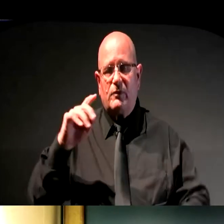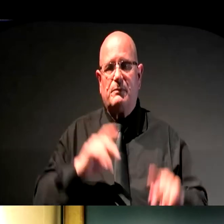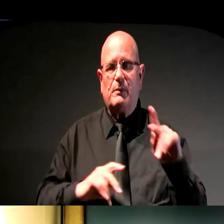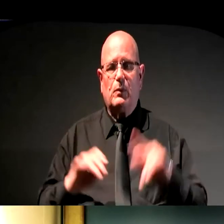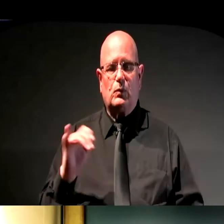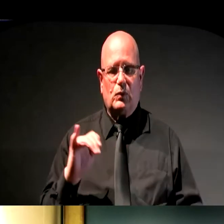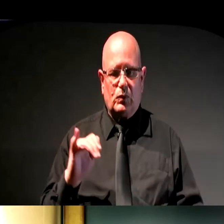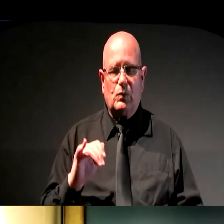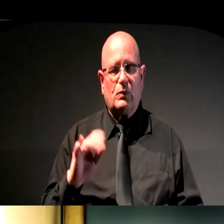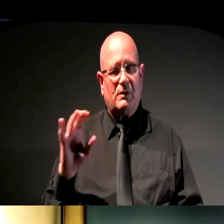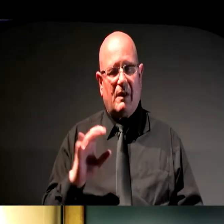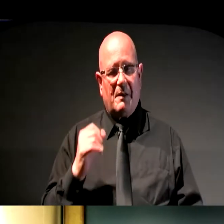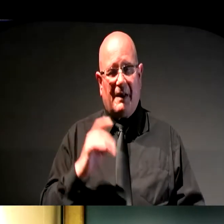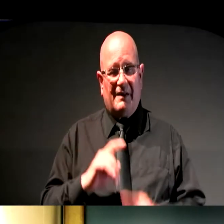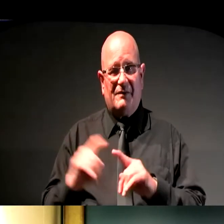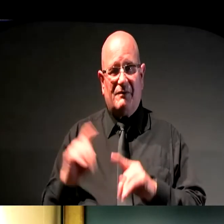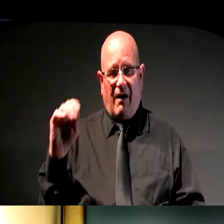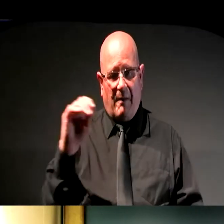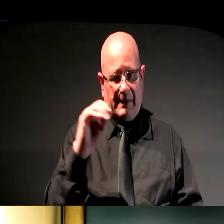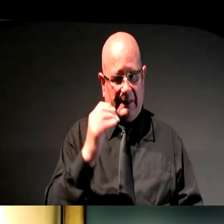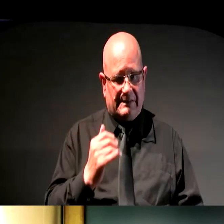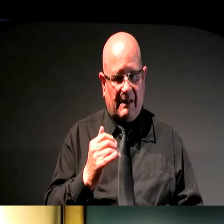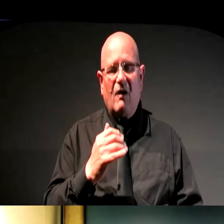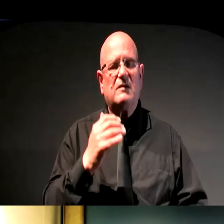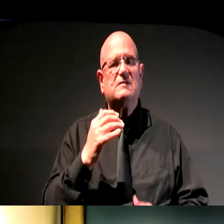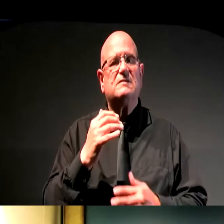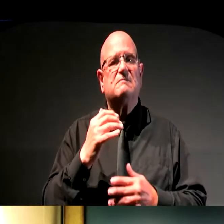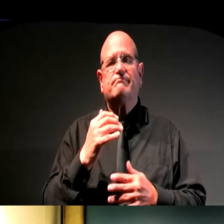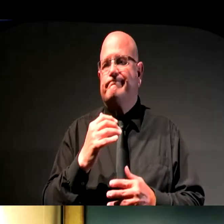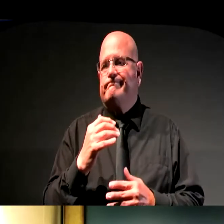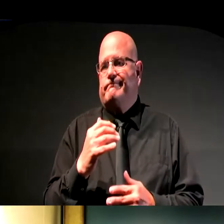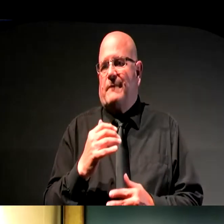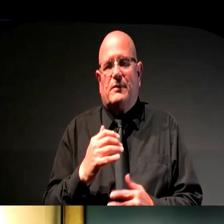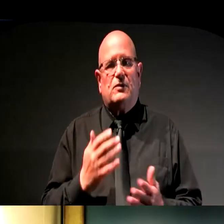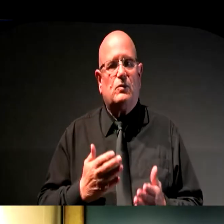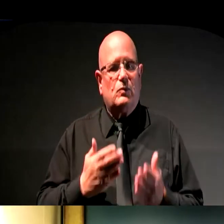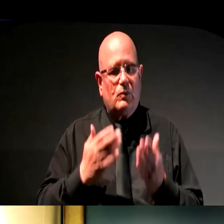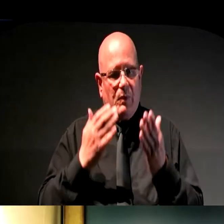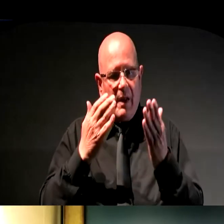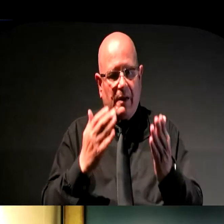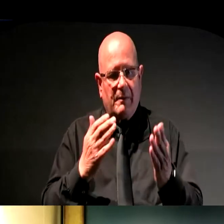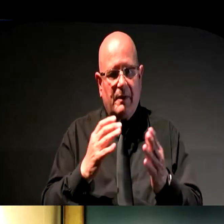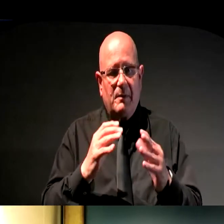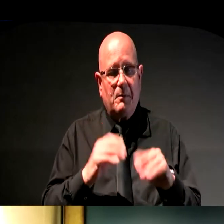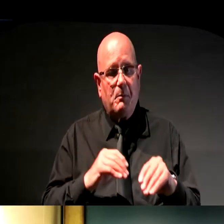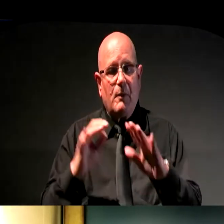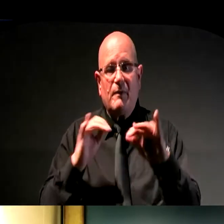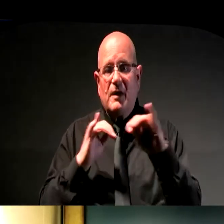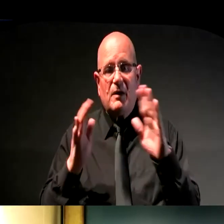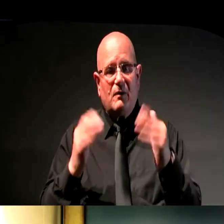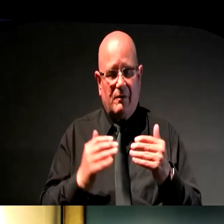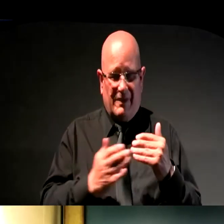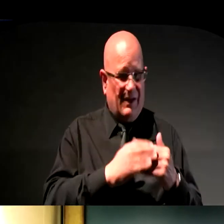We've done this with many companies in town, and even something as simple as recommending removing the interview room from next to the cafeteria